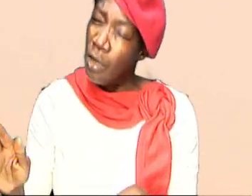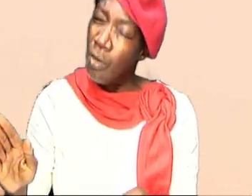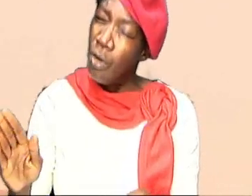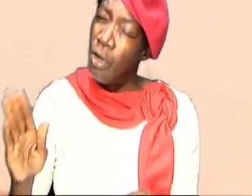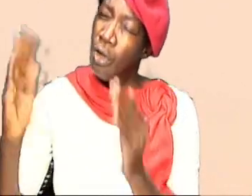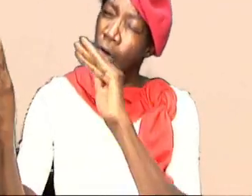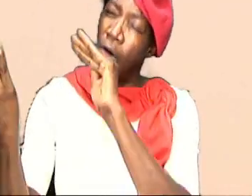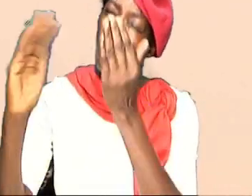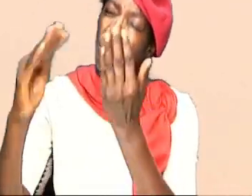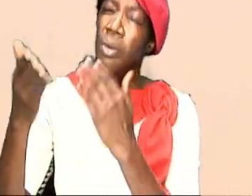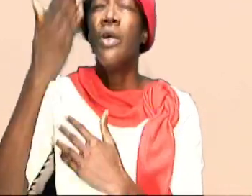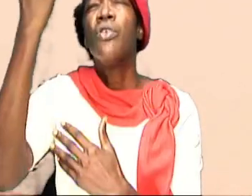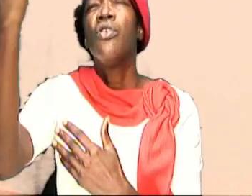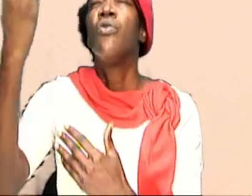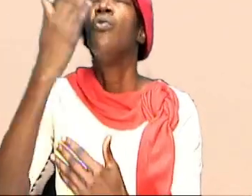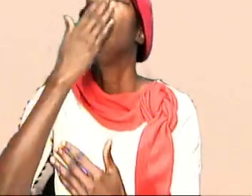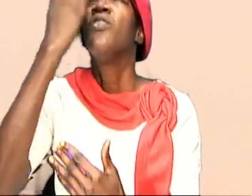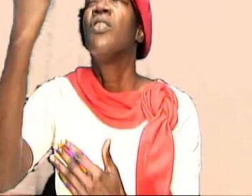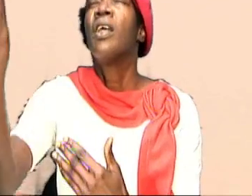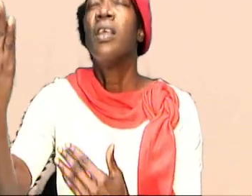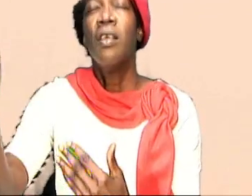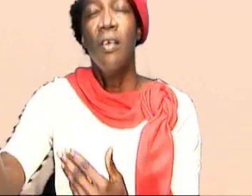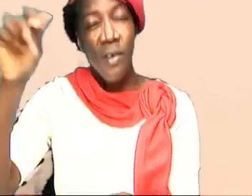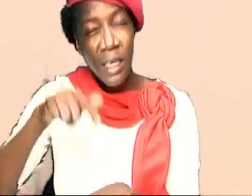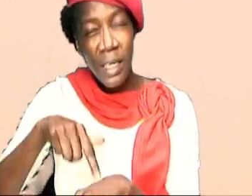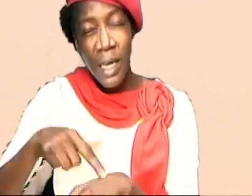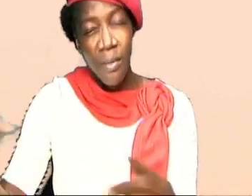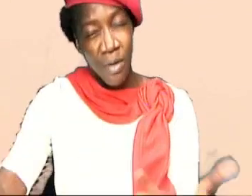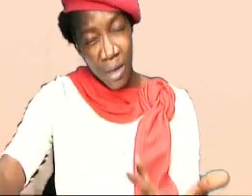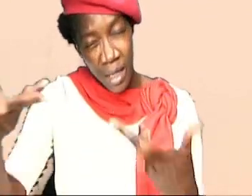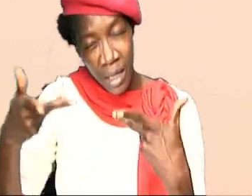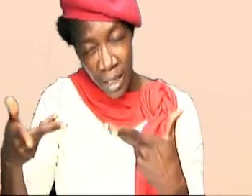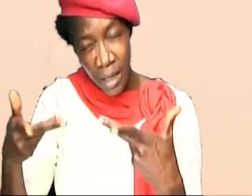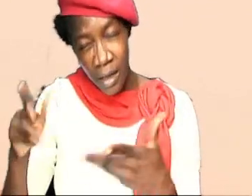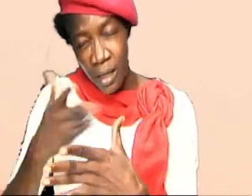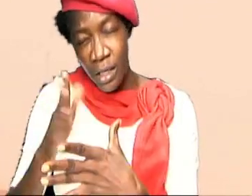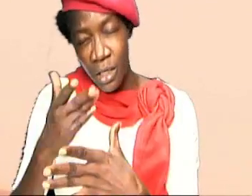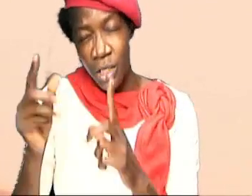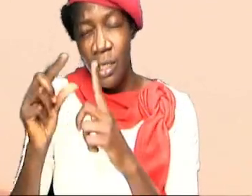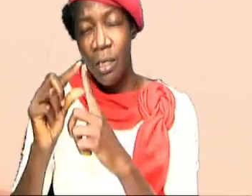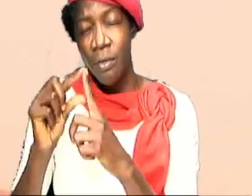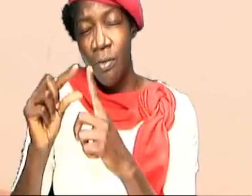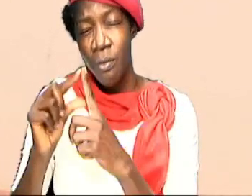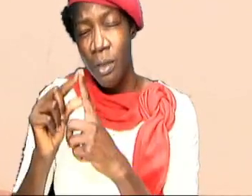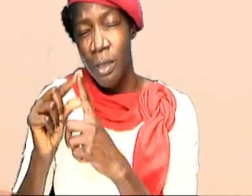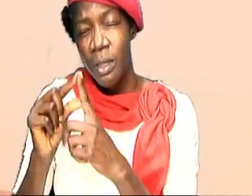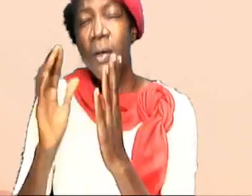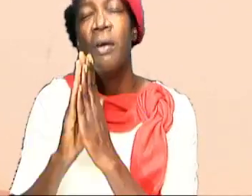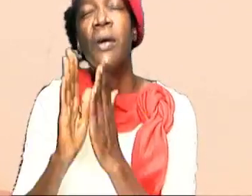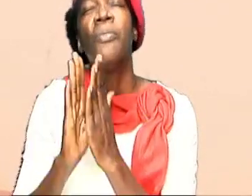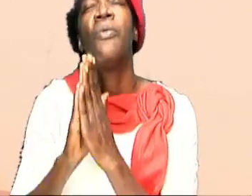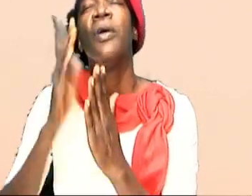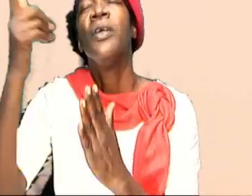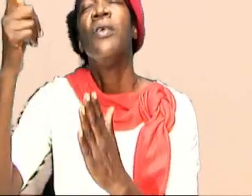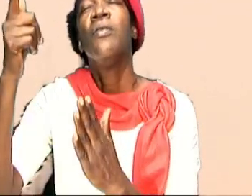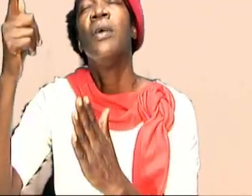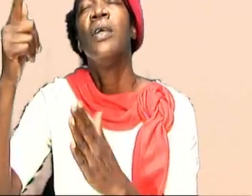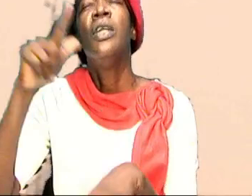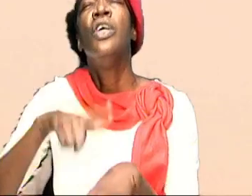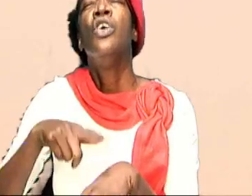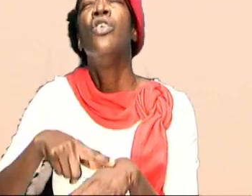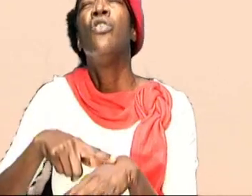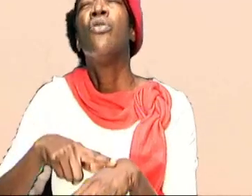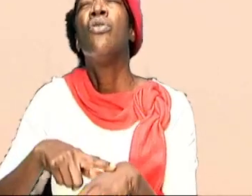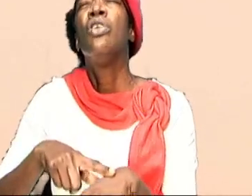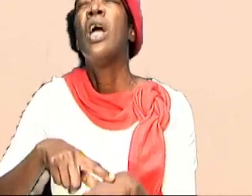be compared to you. We thank you for this privilege to be here to share in a word. We pray that you will touch each